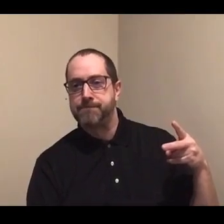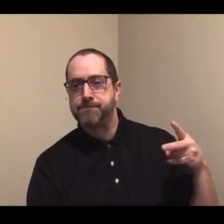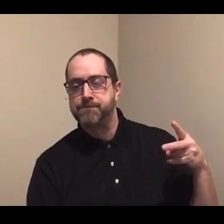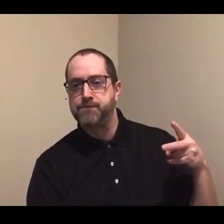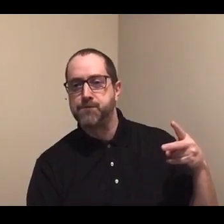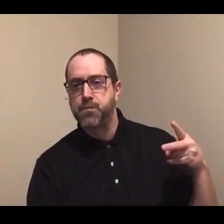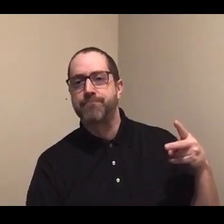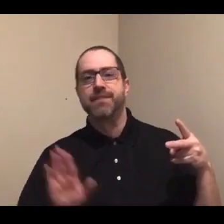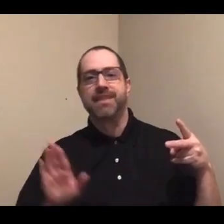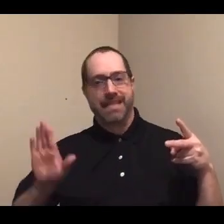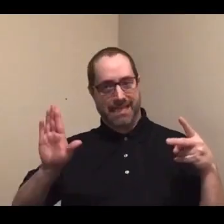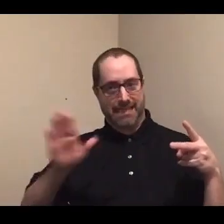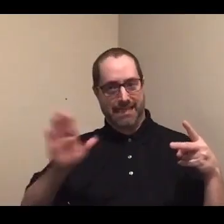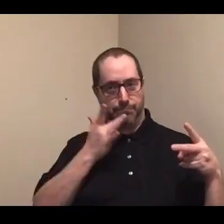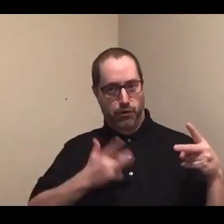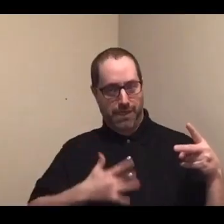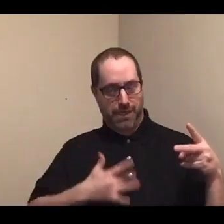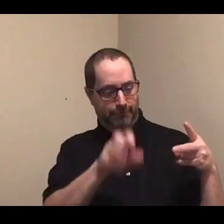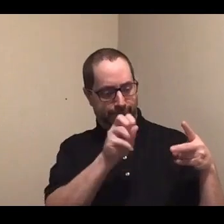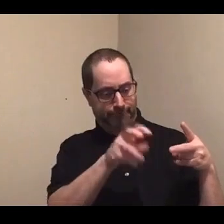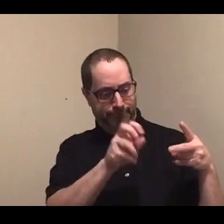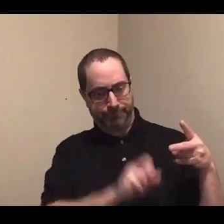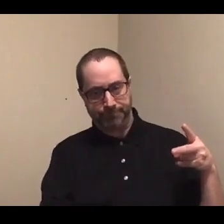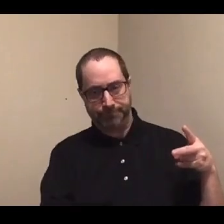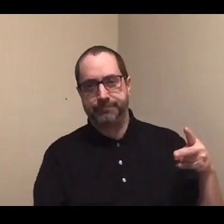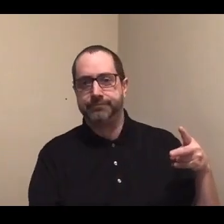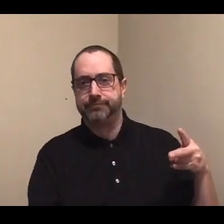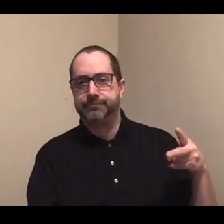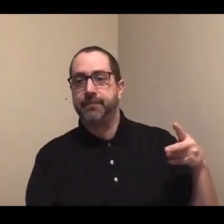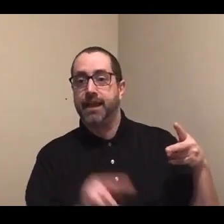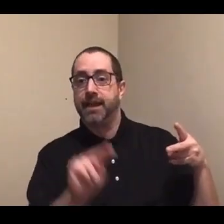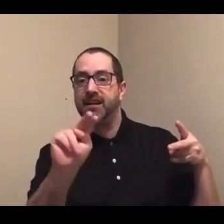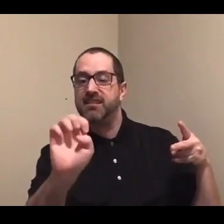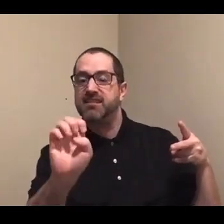for Grandpa. Okay, and I'm going to hit next.